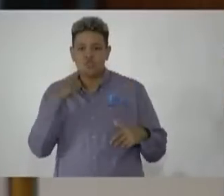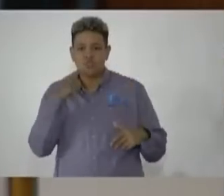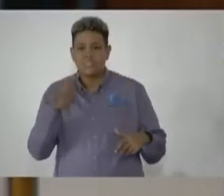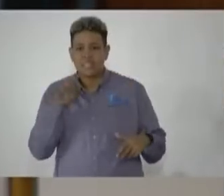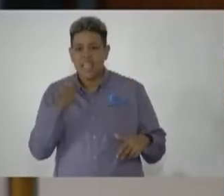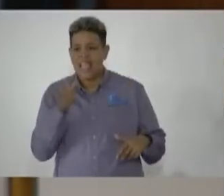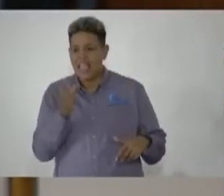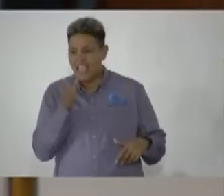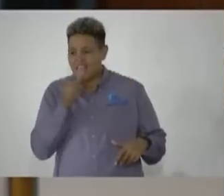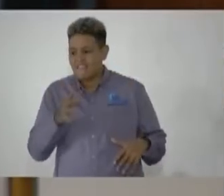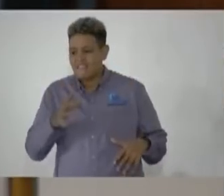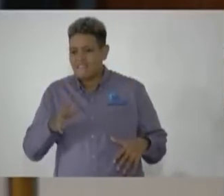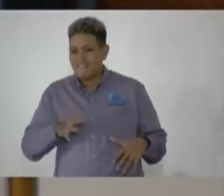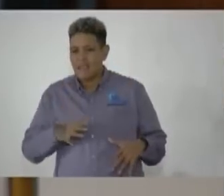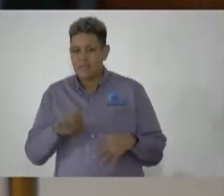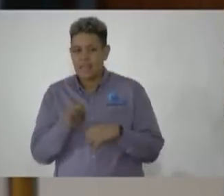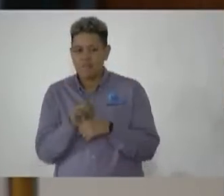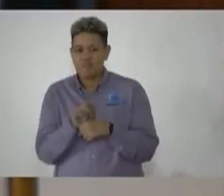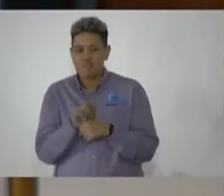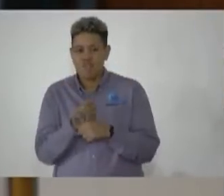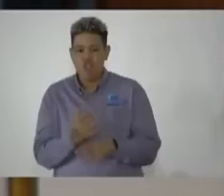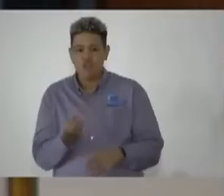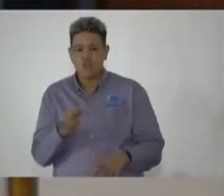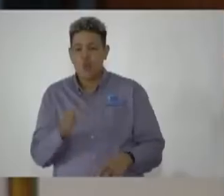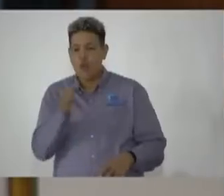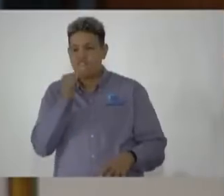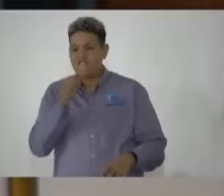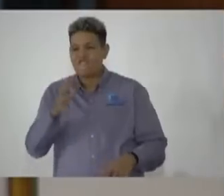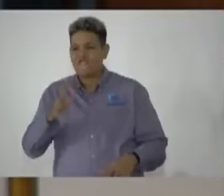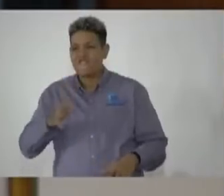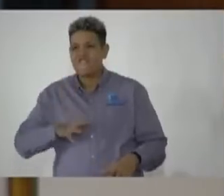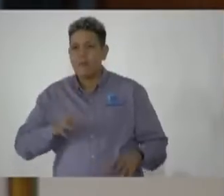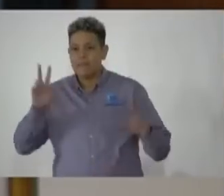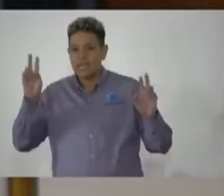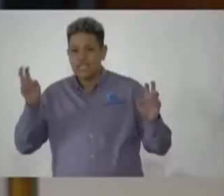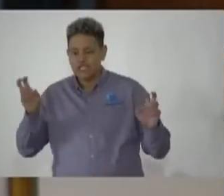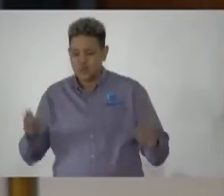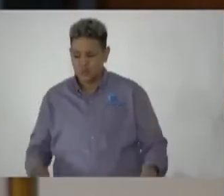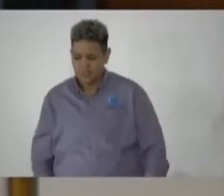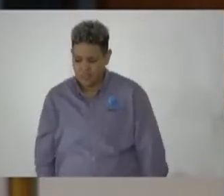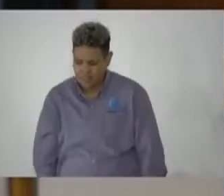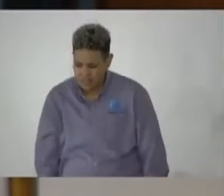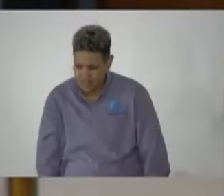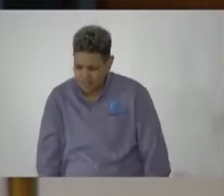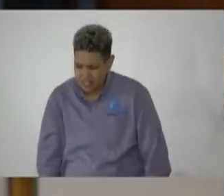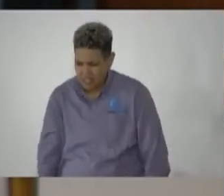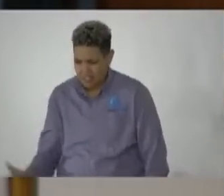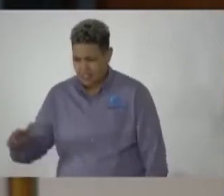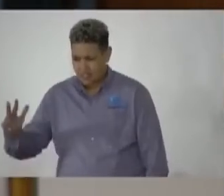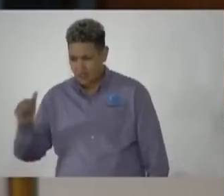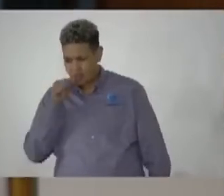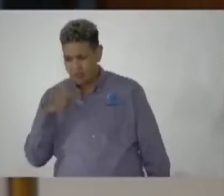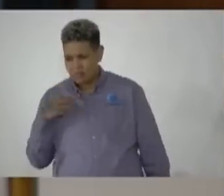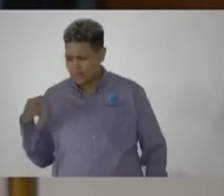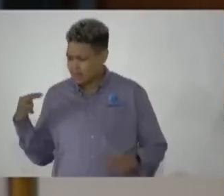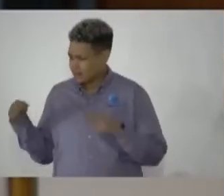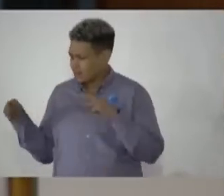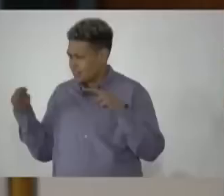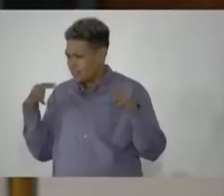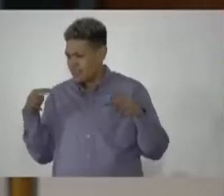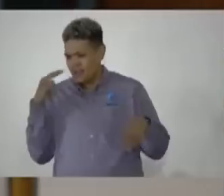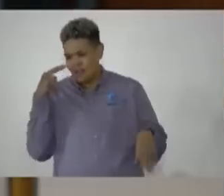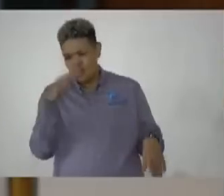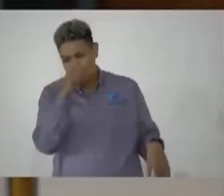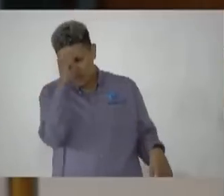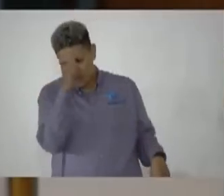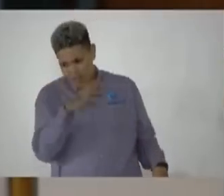products or feminine issues? And all three women looked at each other and looked at the